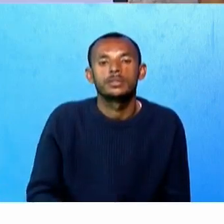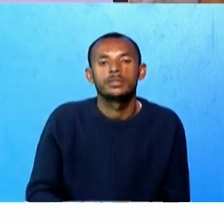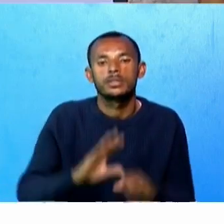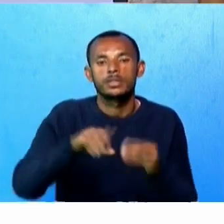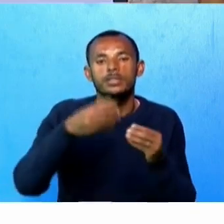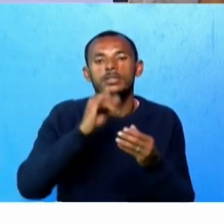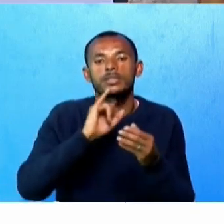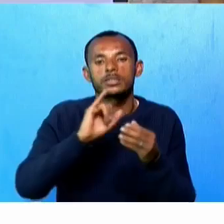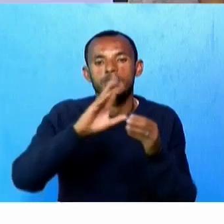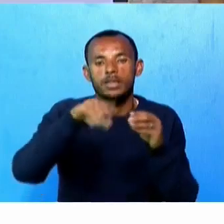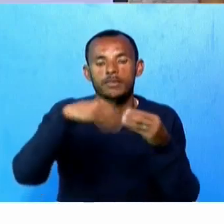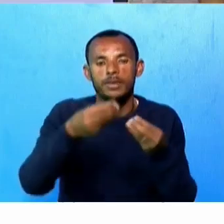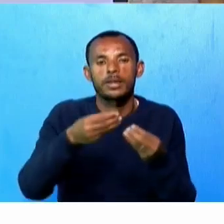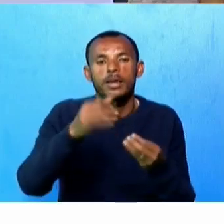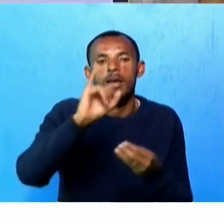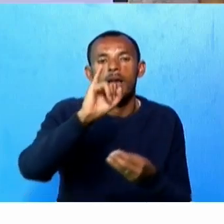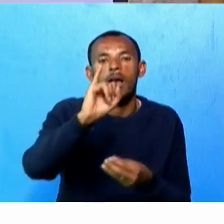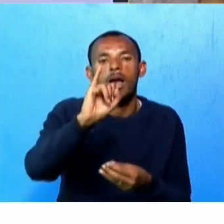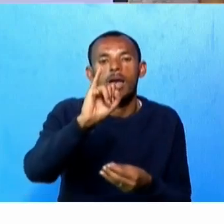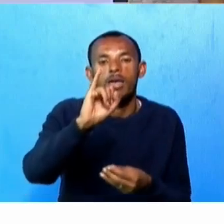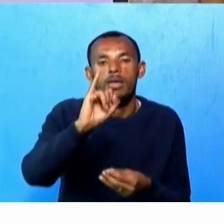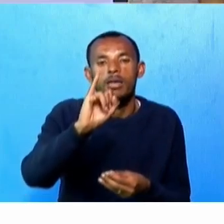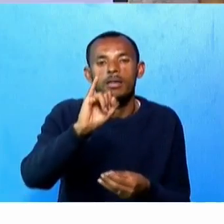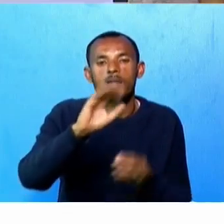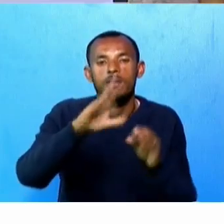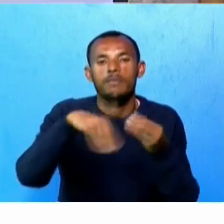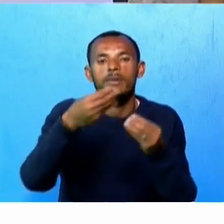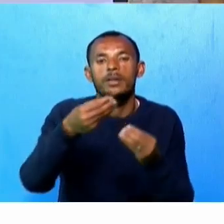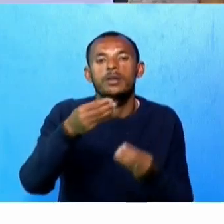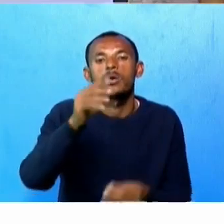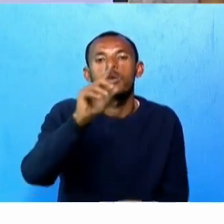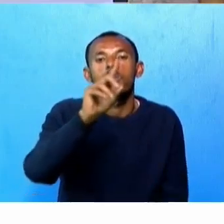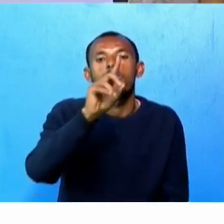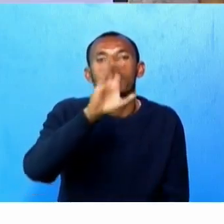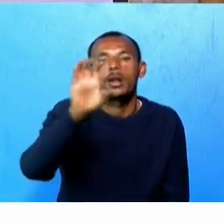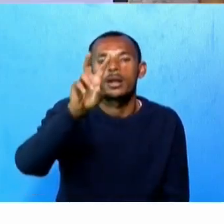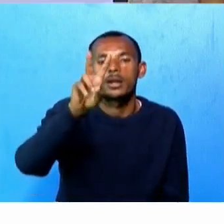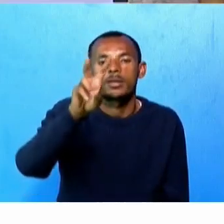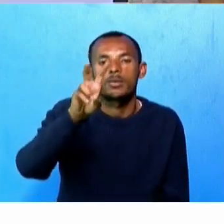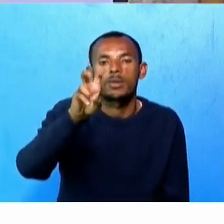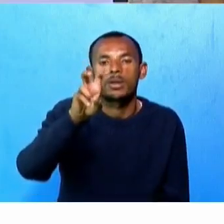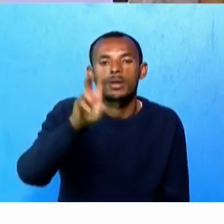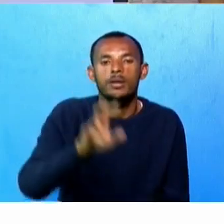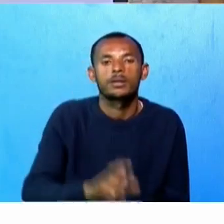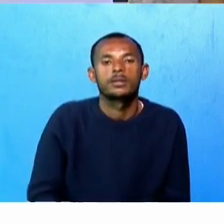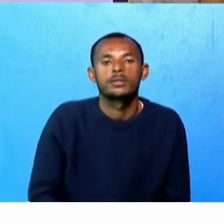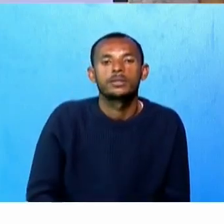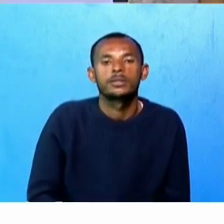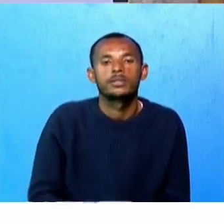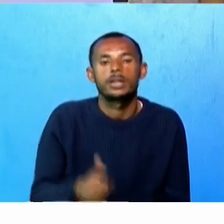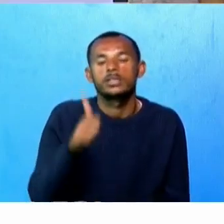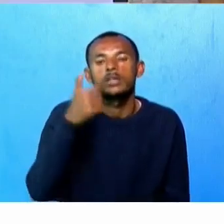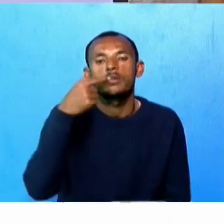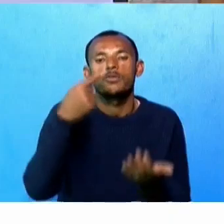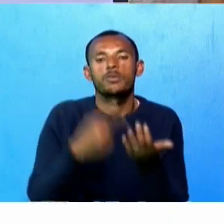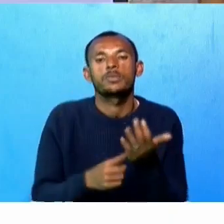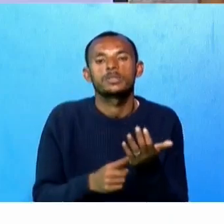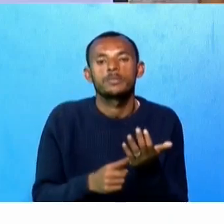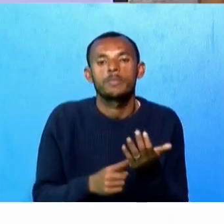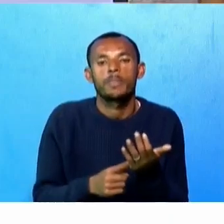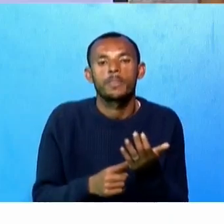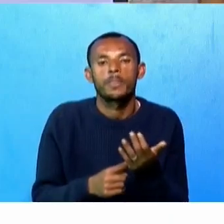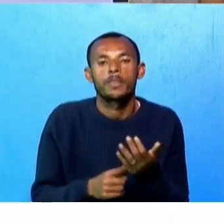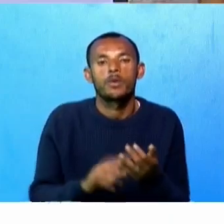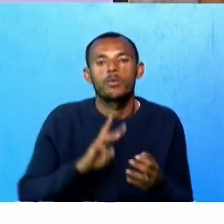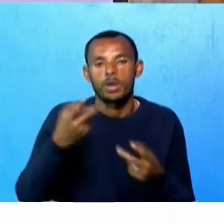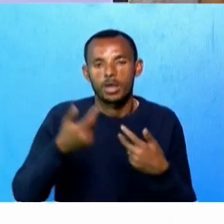interest, usually denoted by I, is given, which is 120. The other information is we